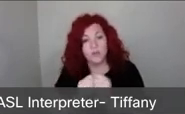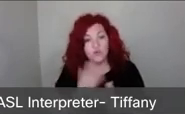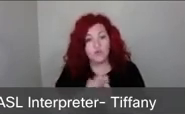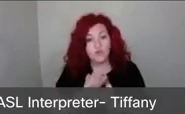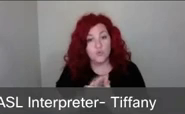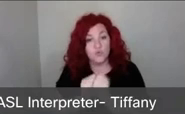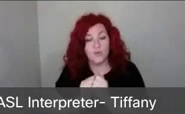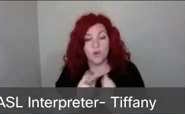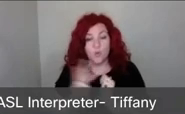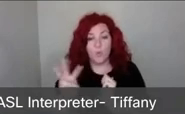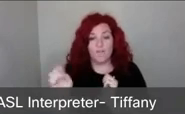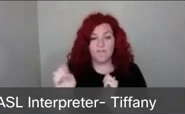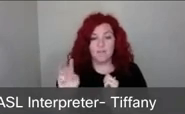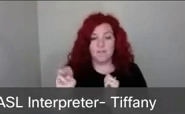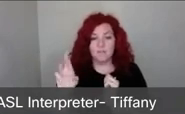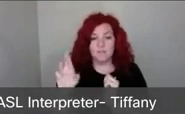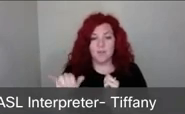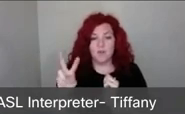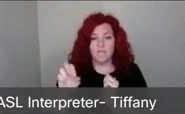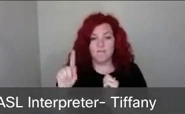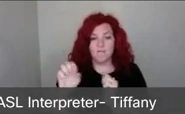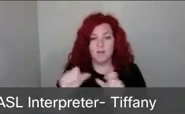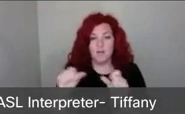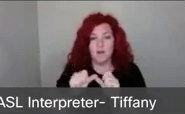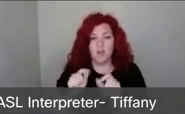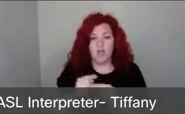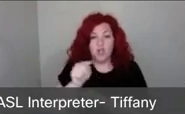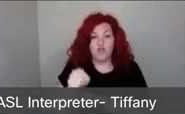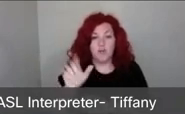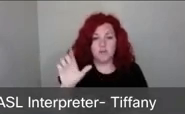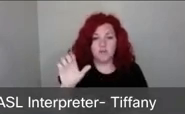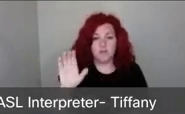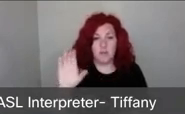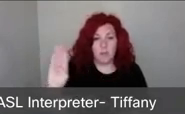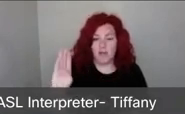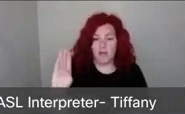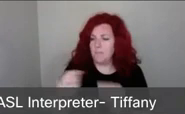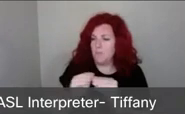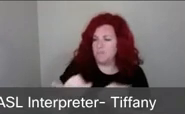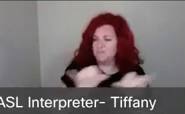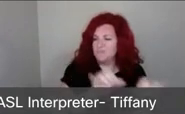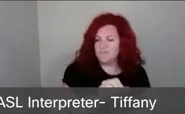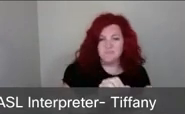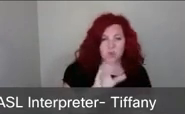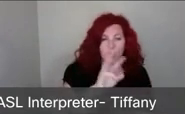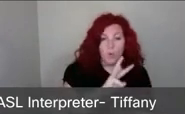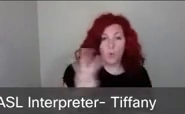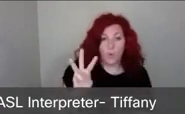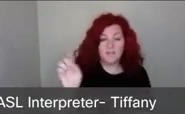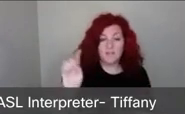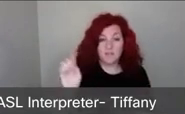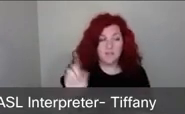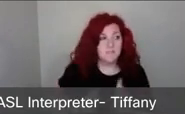Maryville area just across Camelback. They have much more in common with West Phoenix, and also for mostly